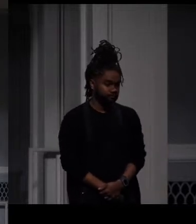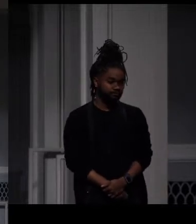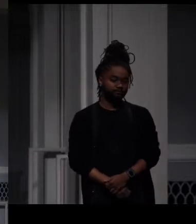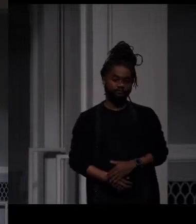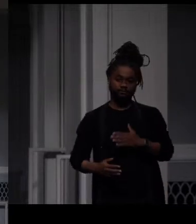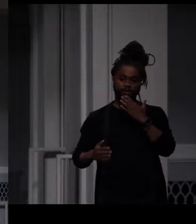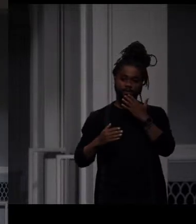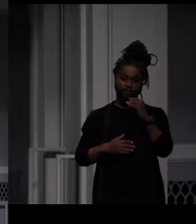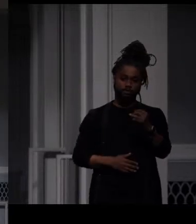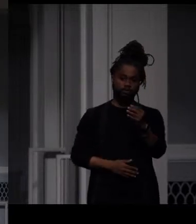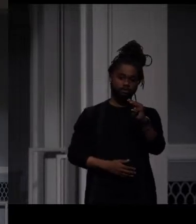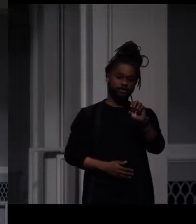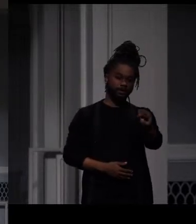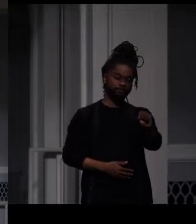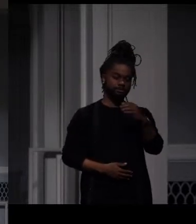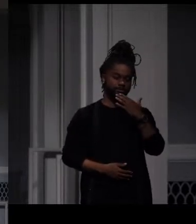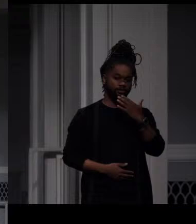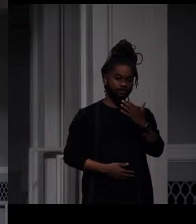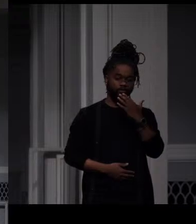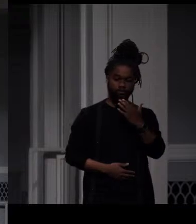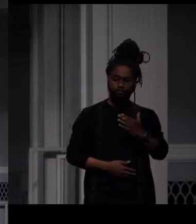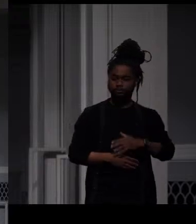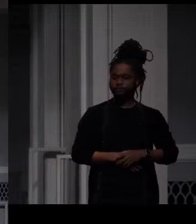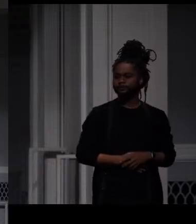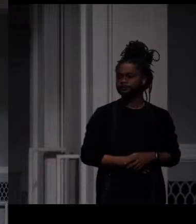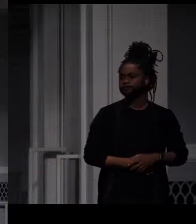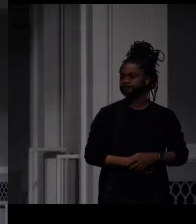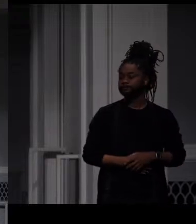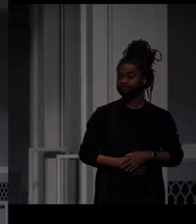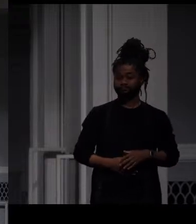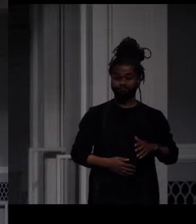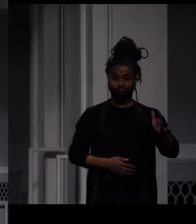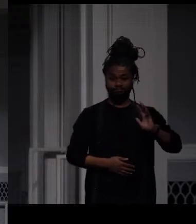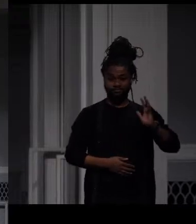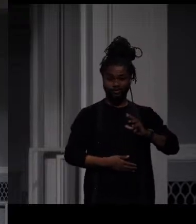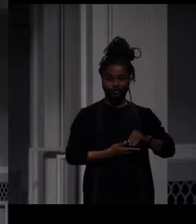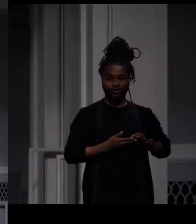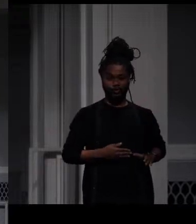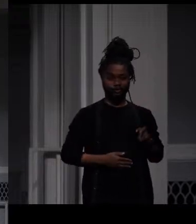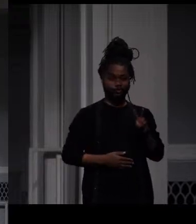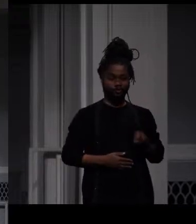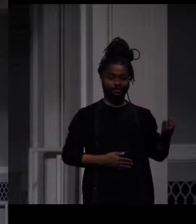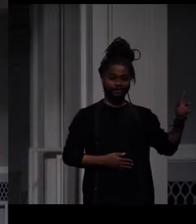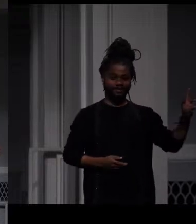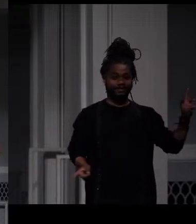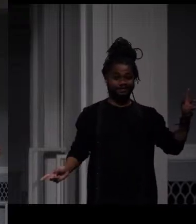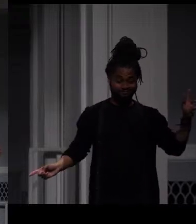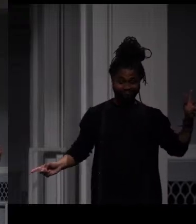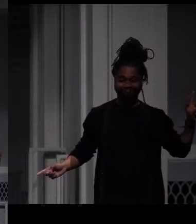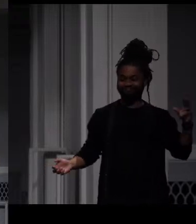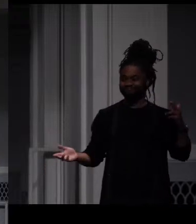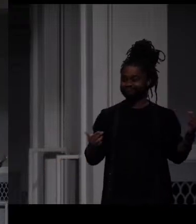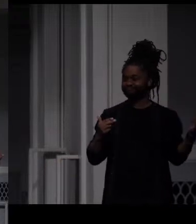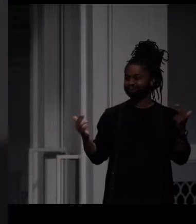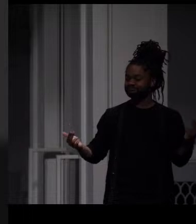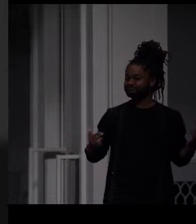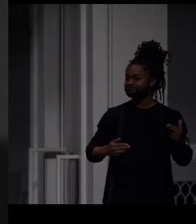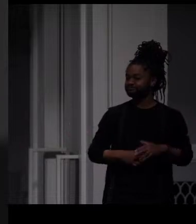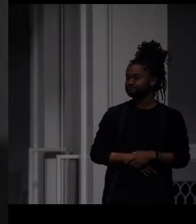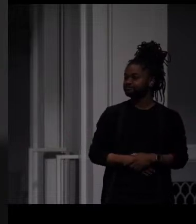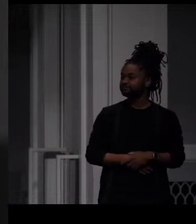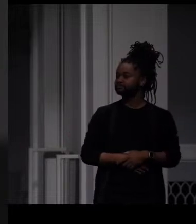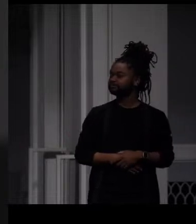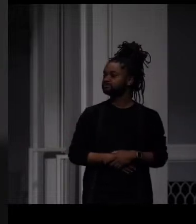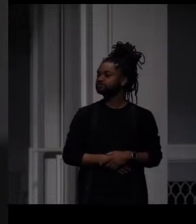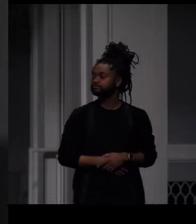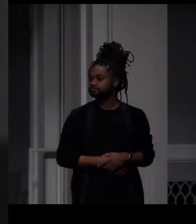Thank you, James. Turns out that James was my student in 2006. So it's staying